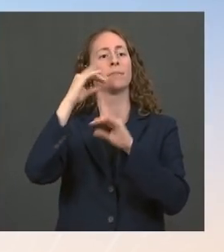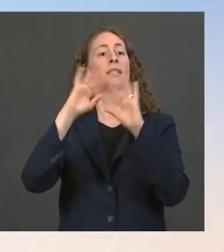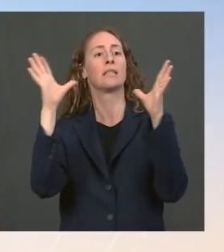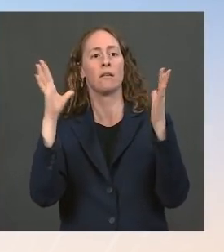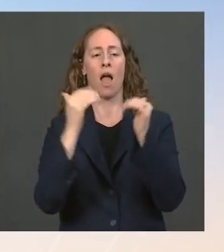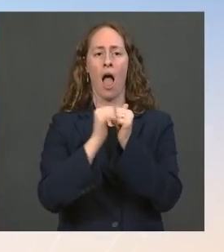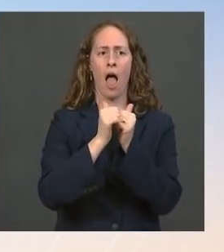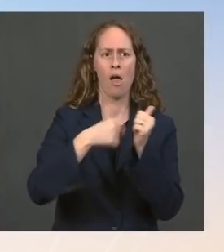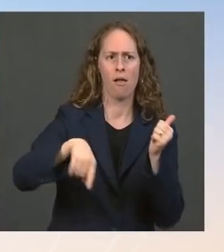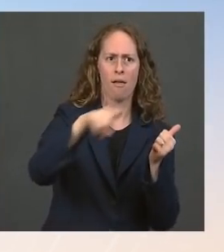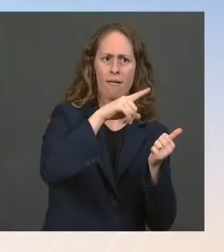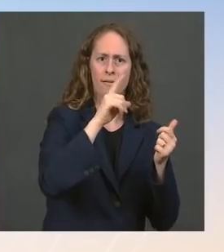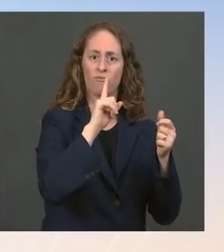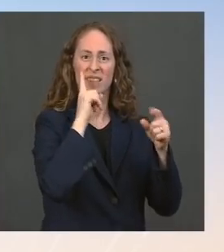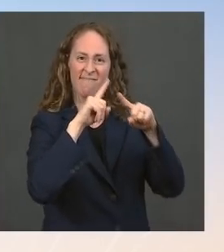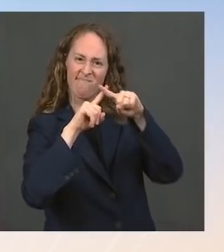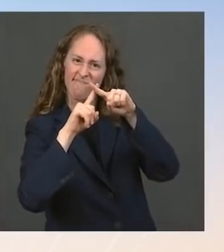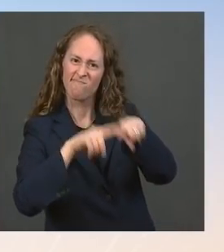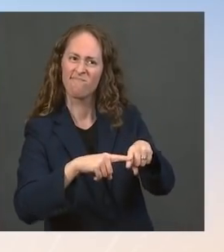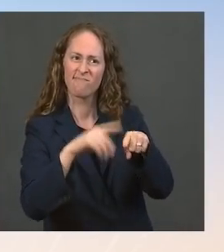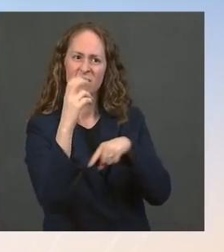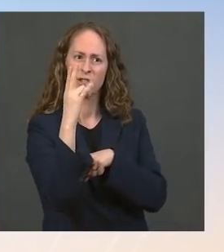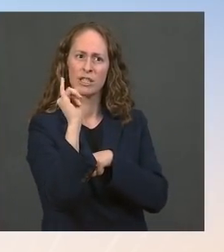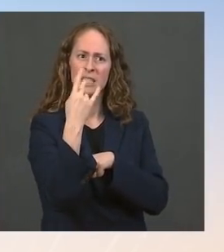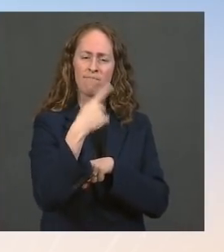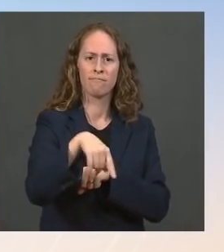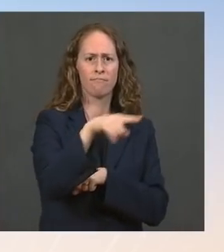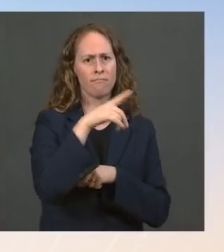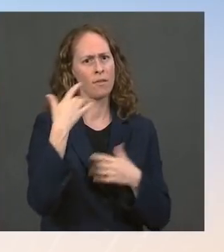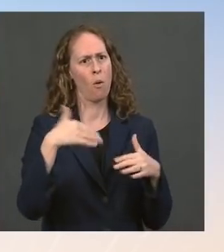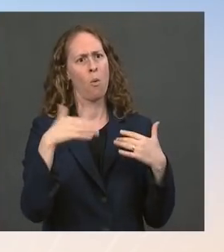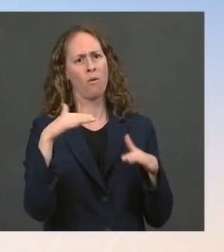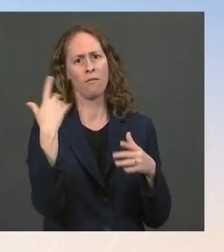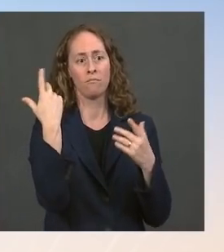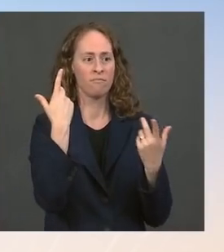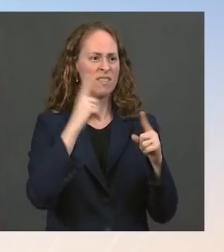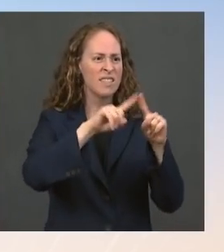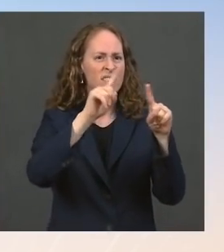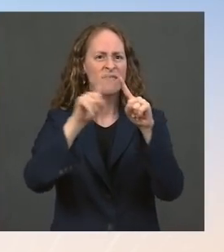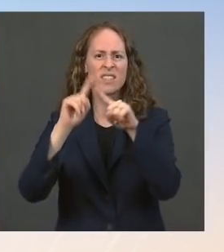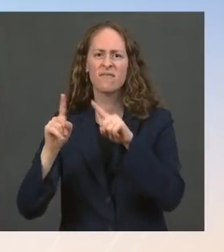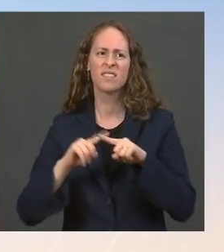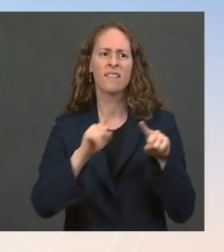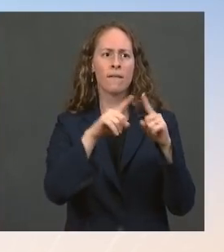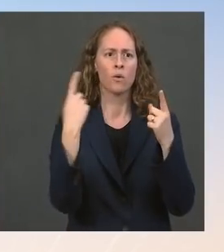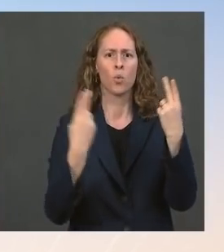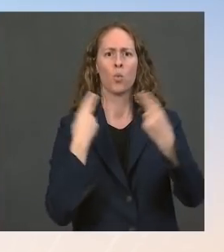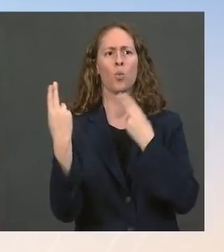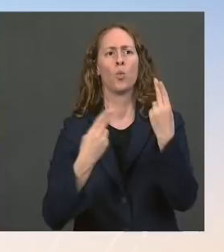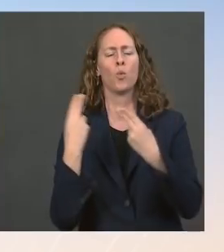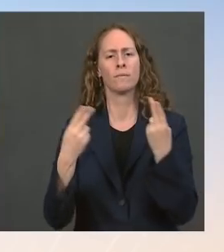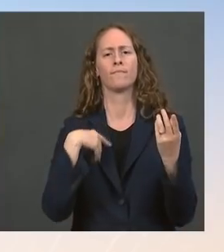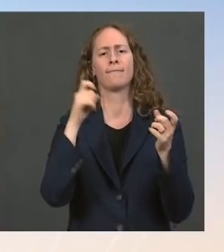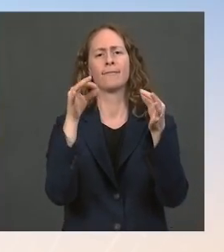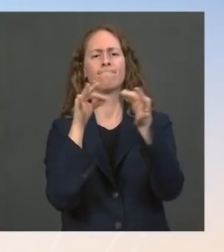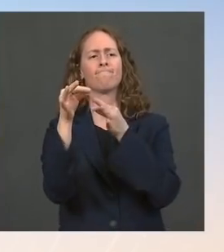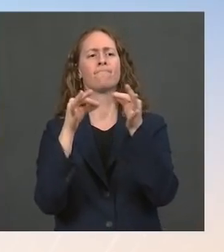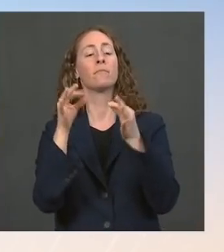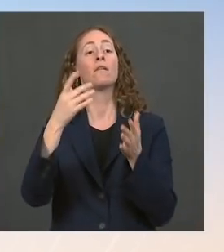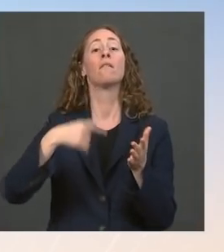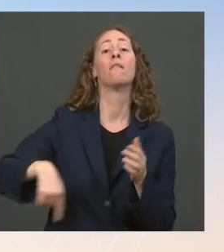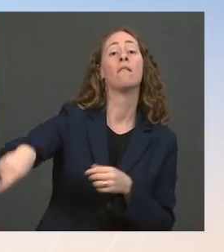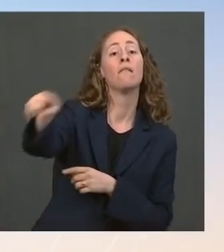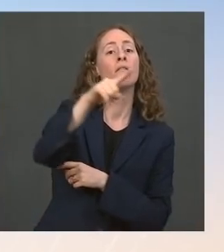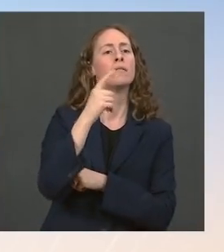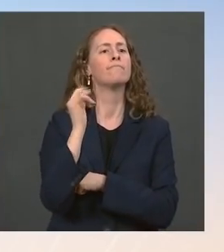constantly in our everyday lives, and the participants in today's event will be representative of that, including those from the consumer electronics industry